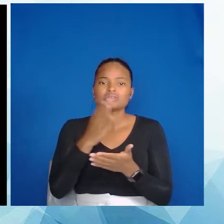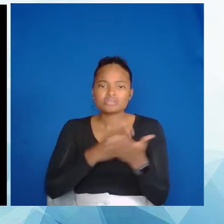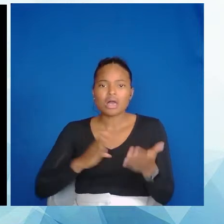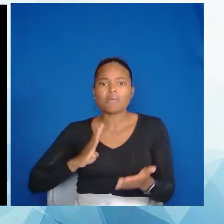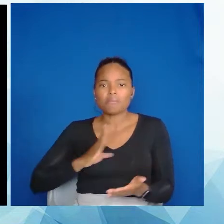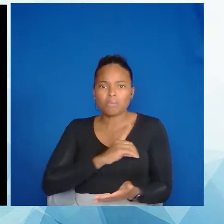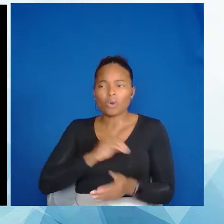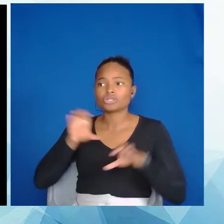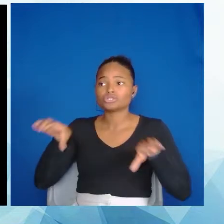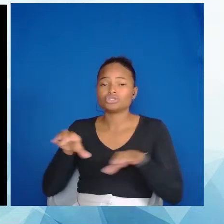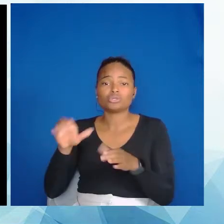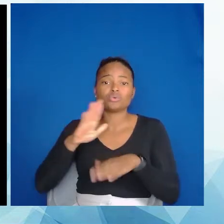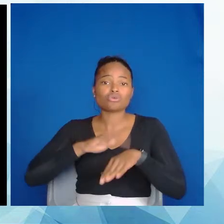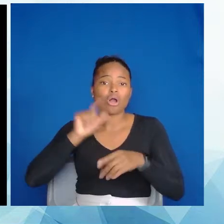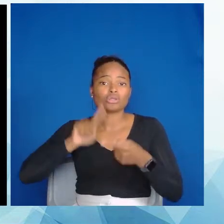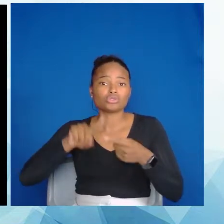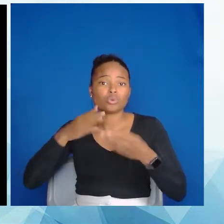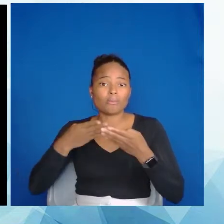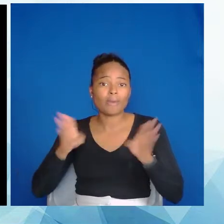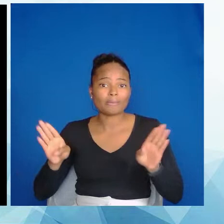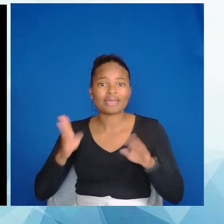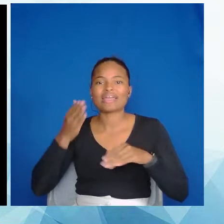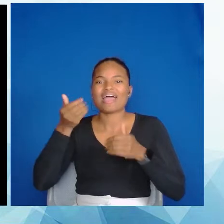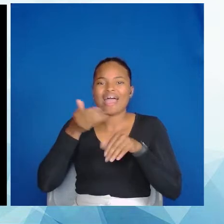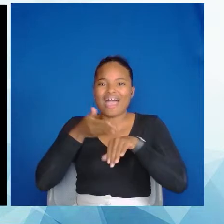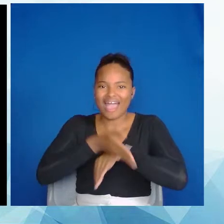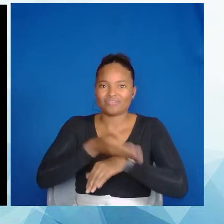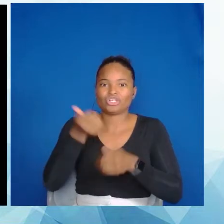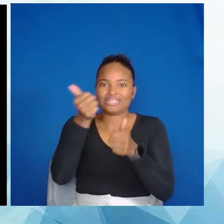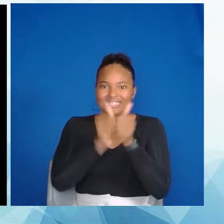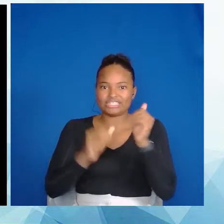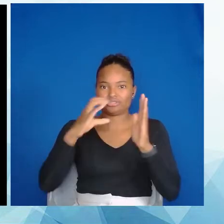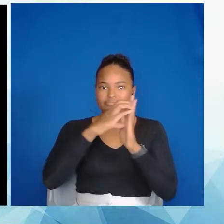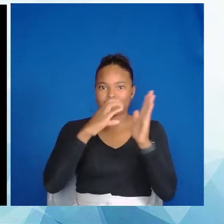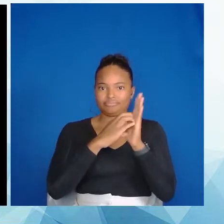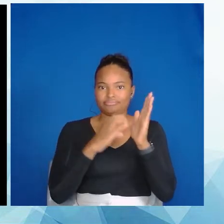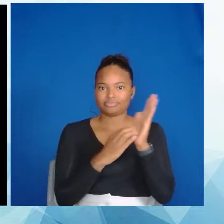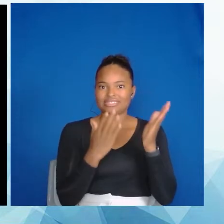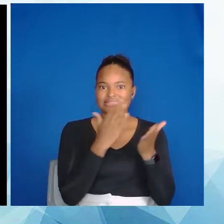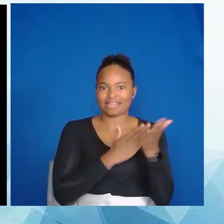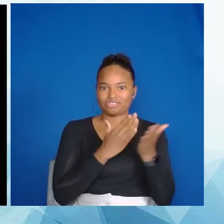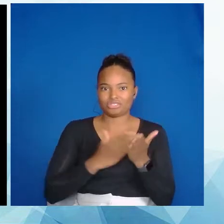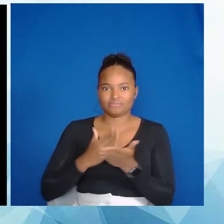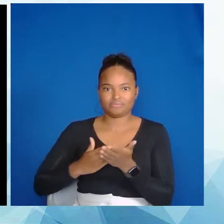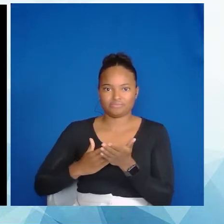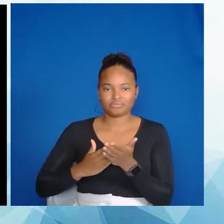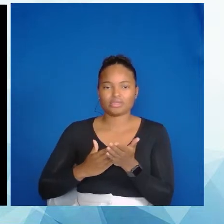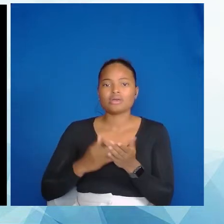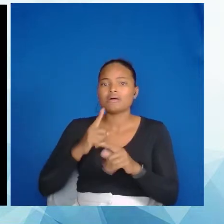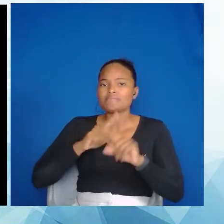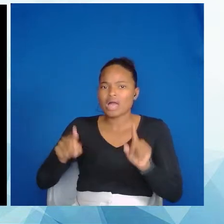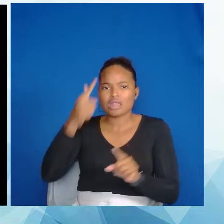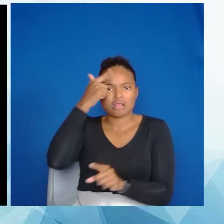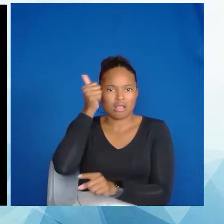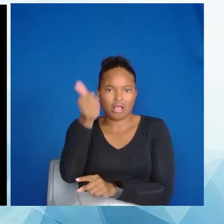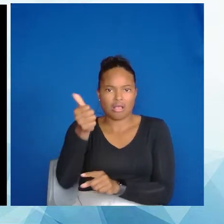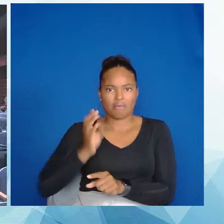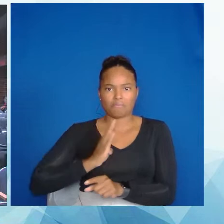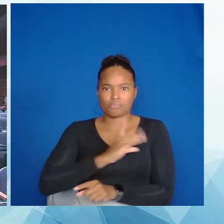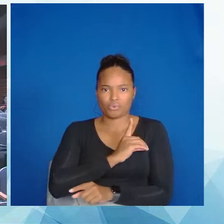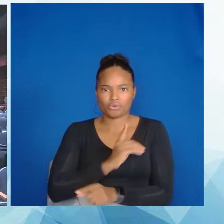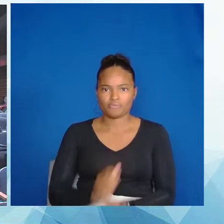call to the public after every section, and that really is at your discretion. That really is a policy by the board.